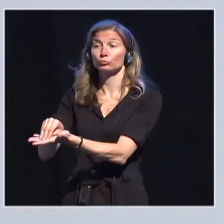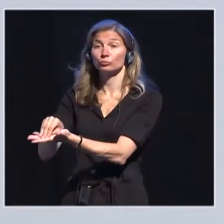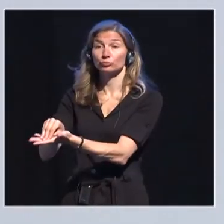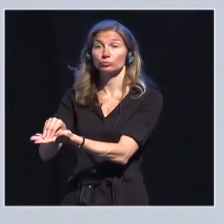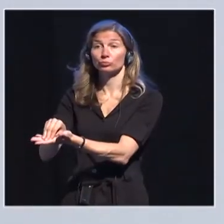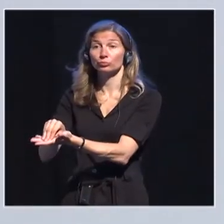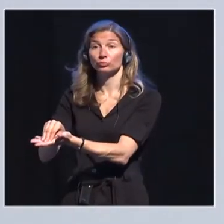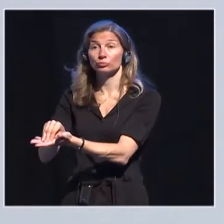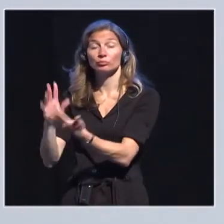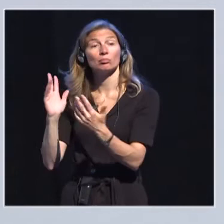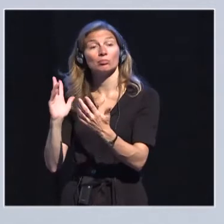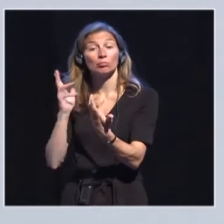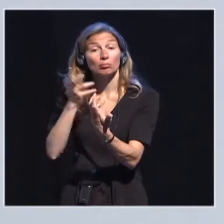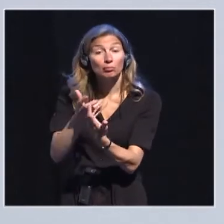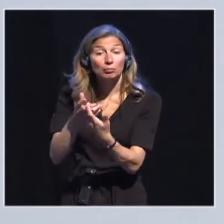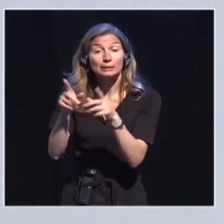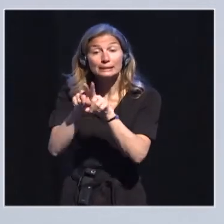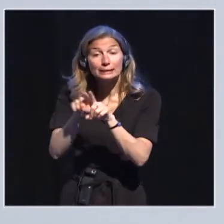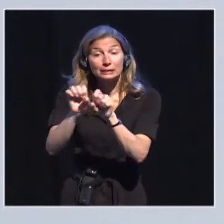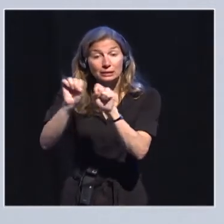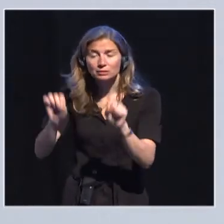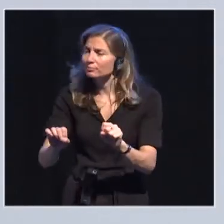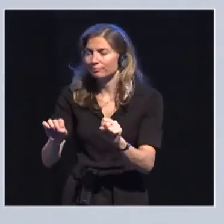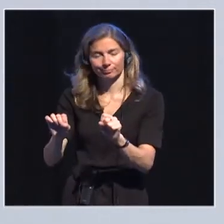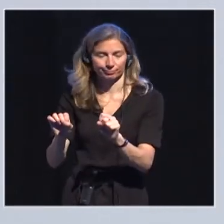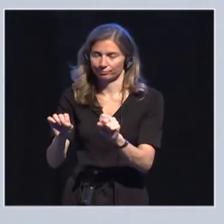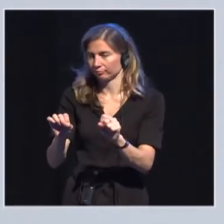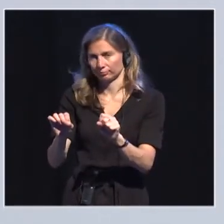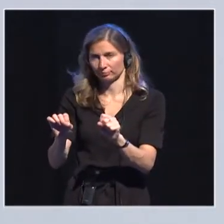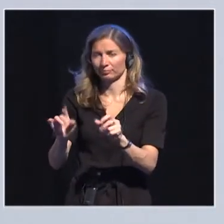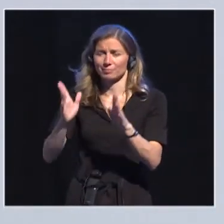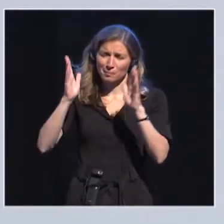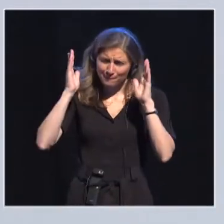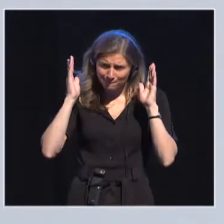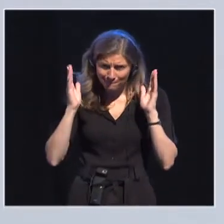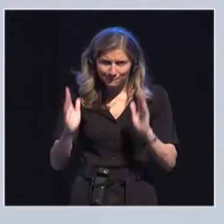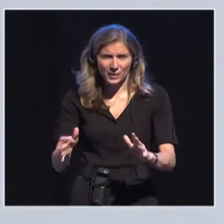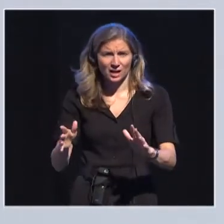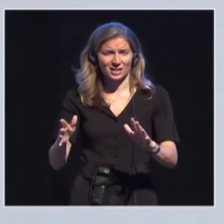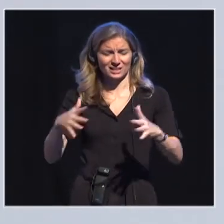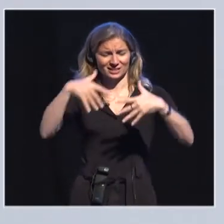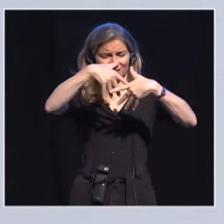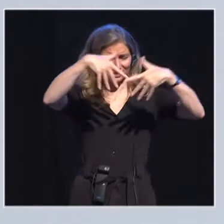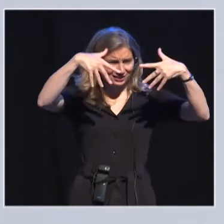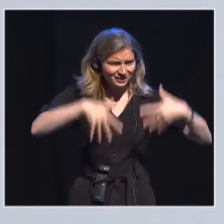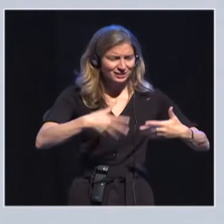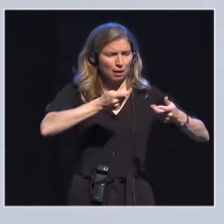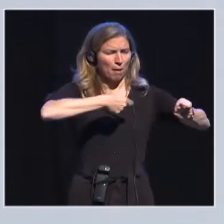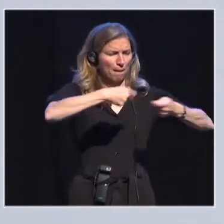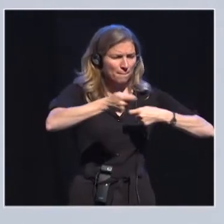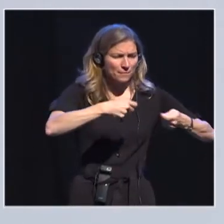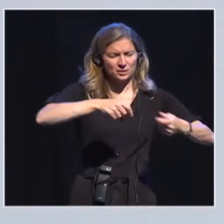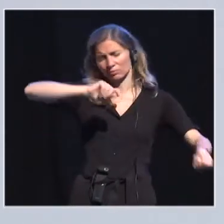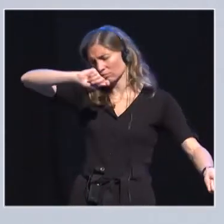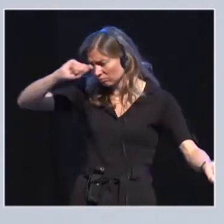bodies. It will entail the complete change and transformation of our businesses, the